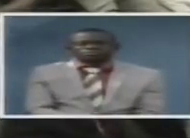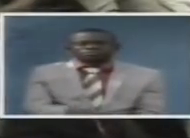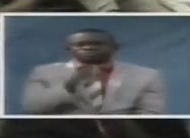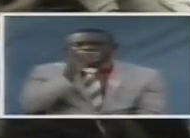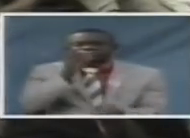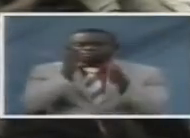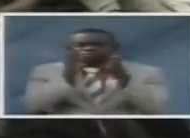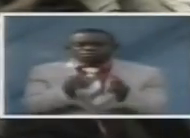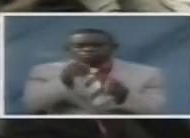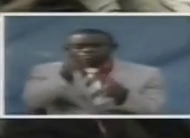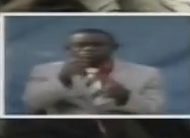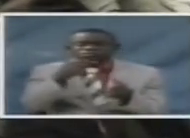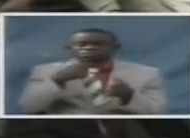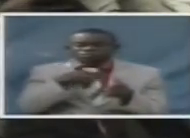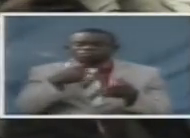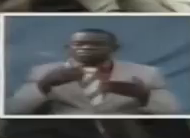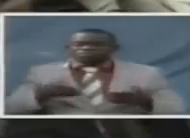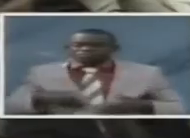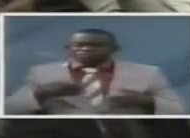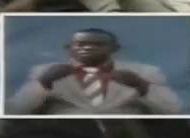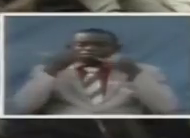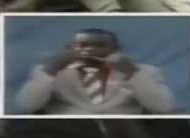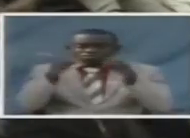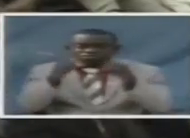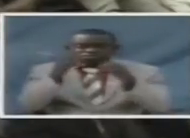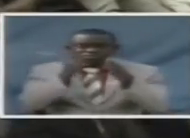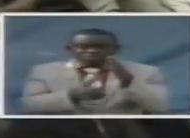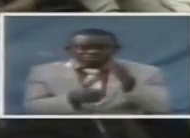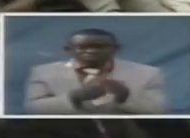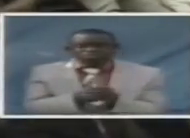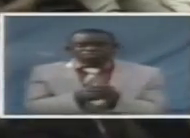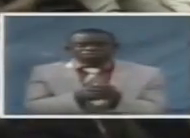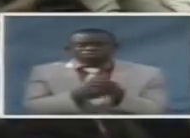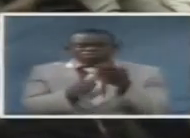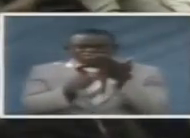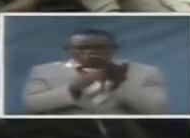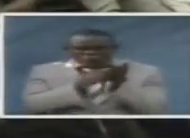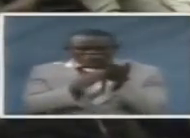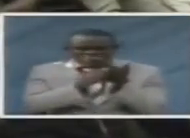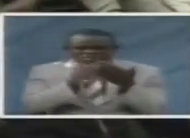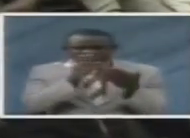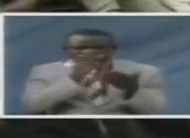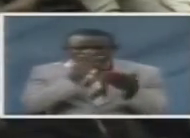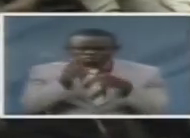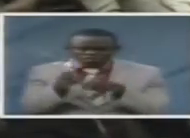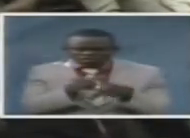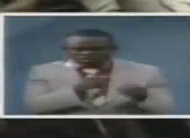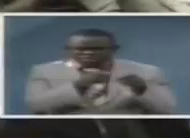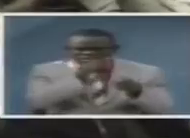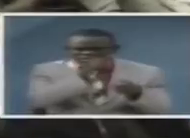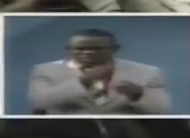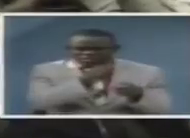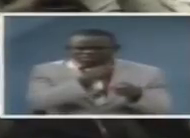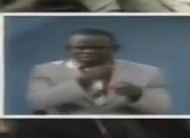this August House that the dam construction of the Kafue Gorge Lower